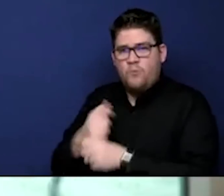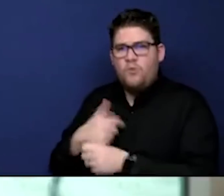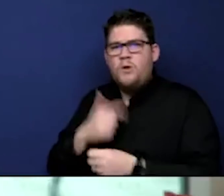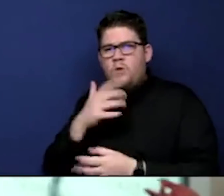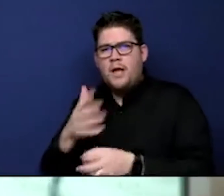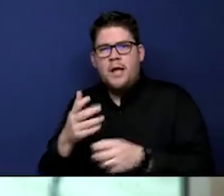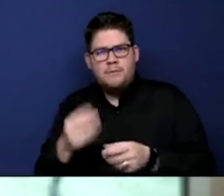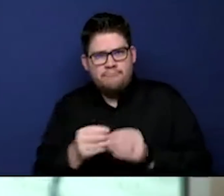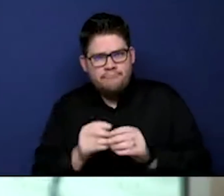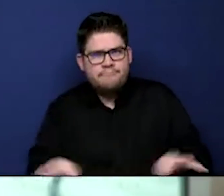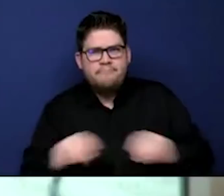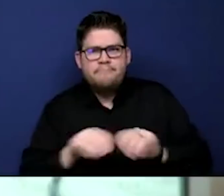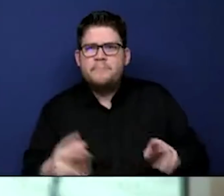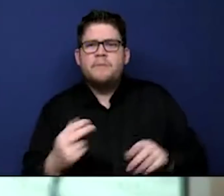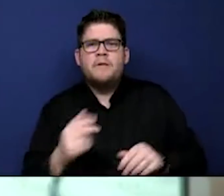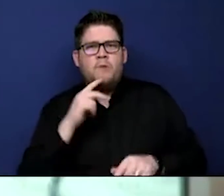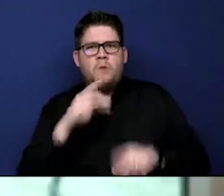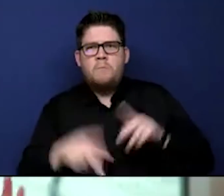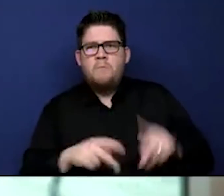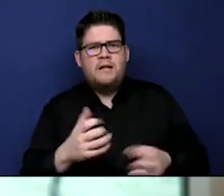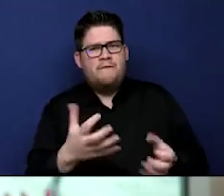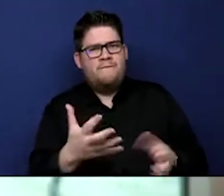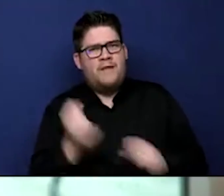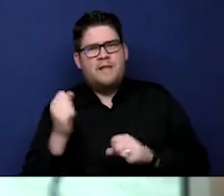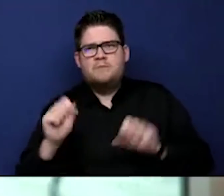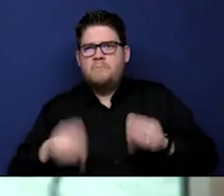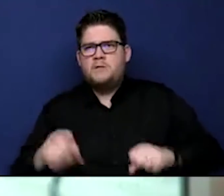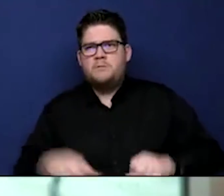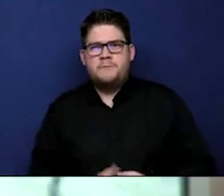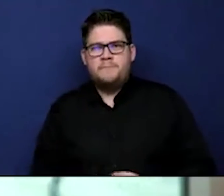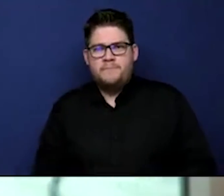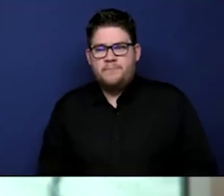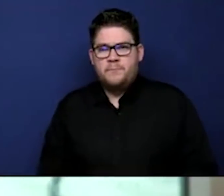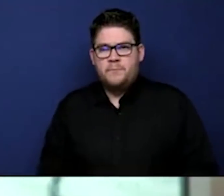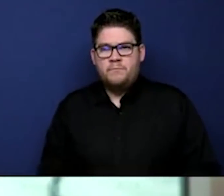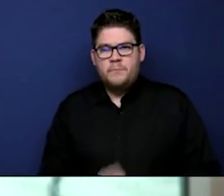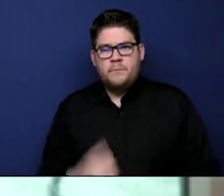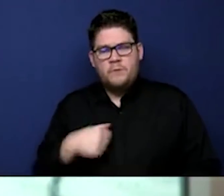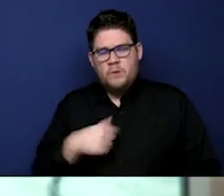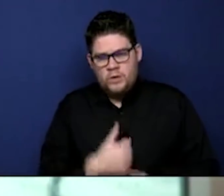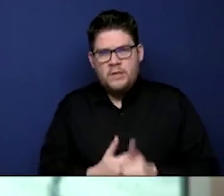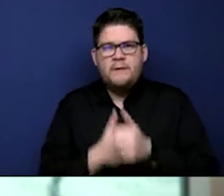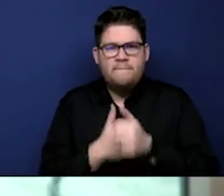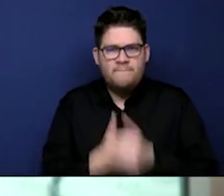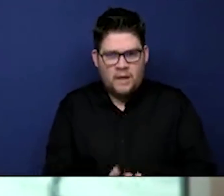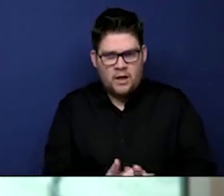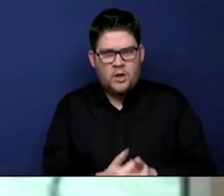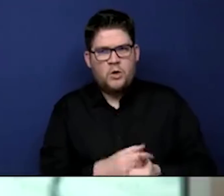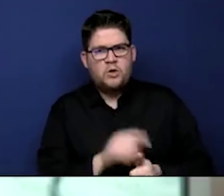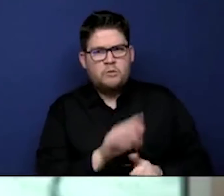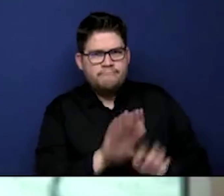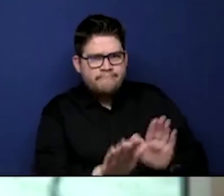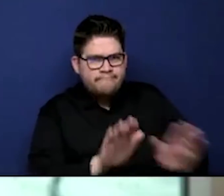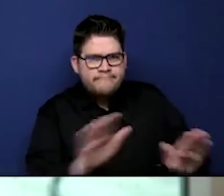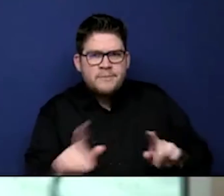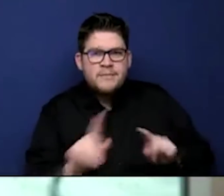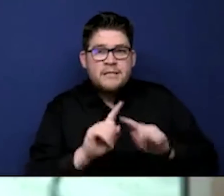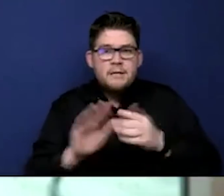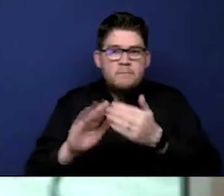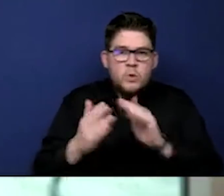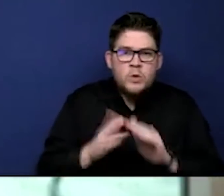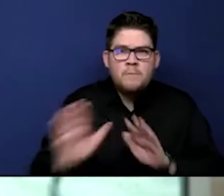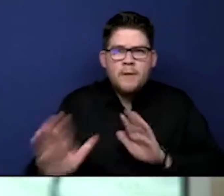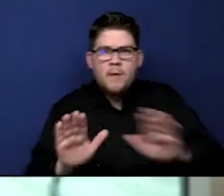know if you want to talk about so what we're doing, it is proportionate to population in different communities, and